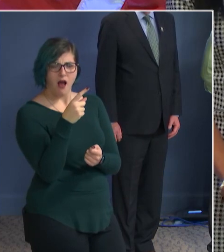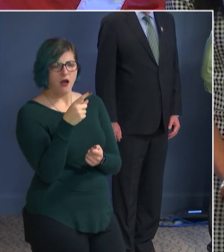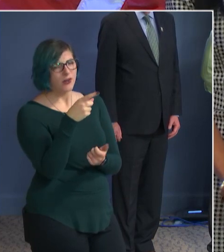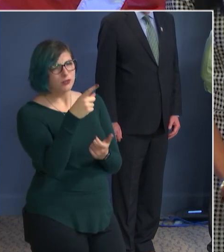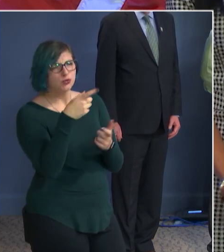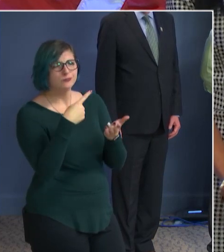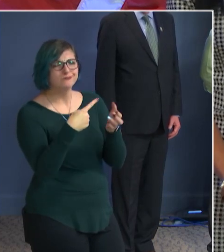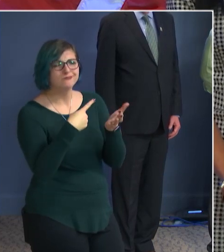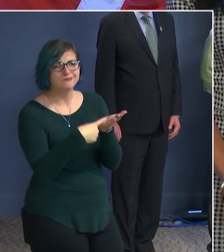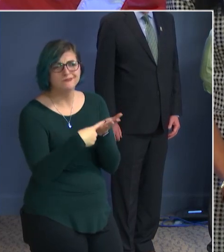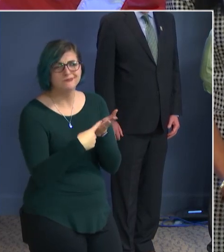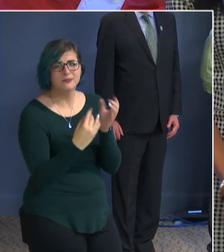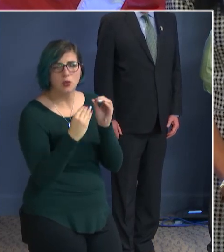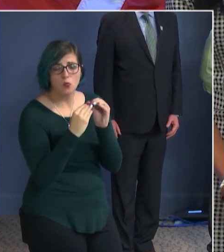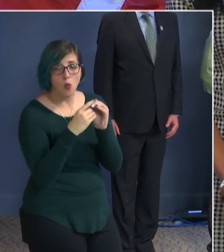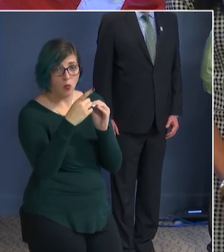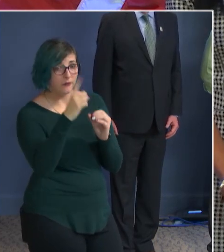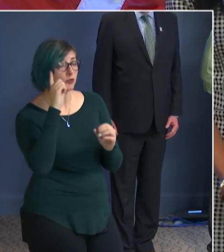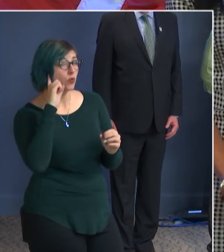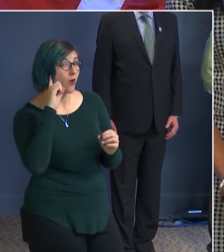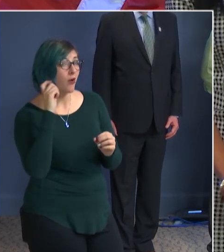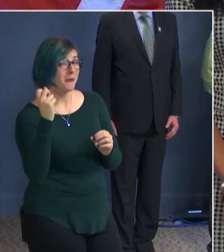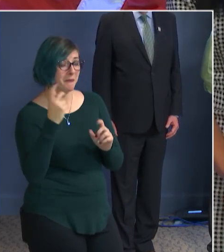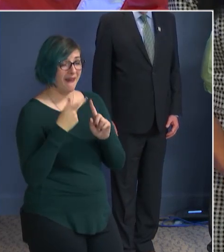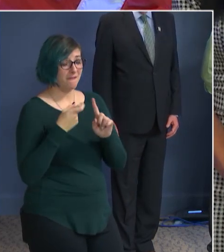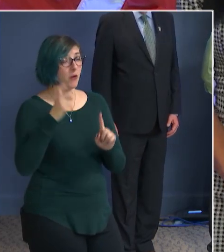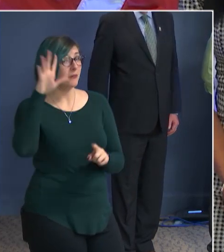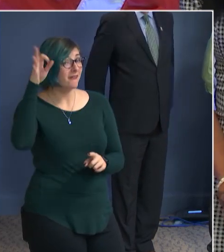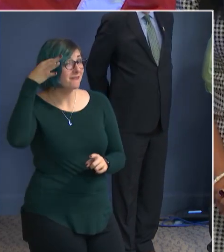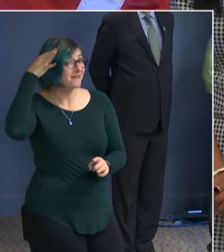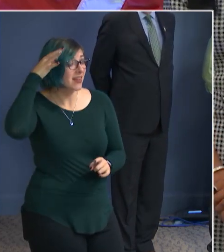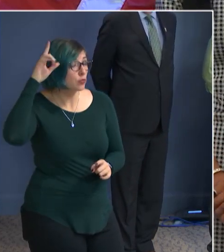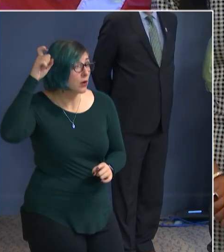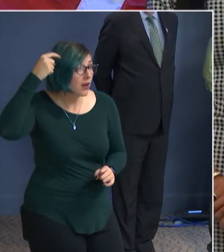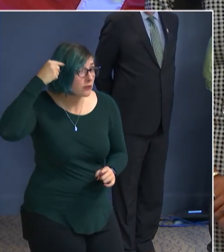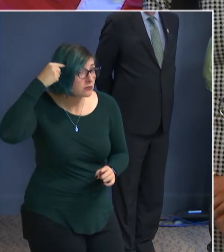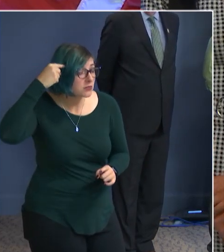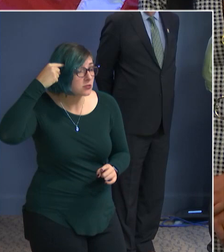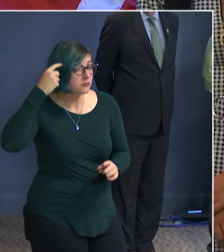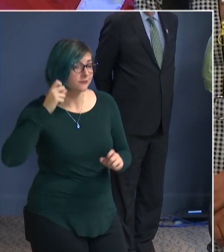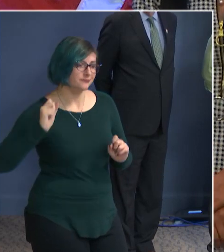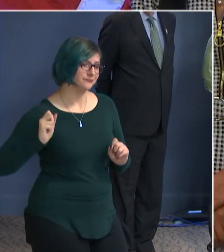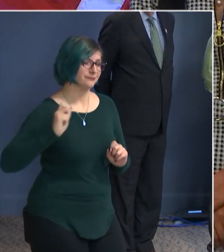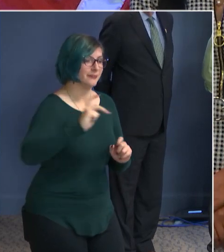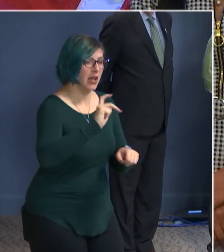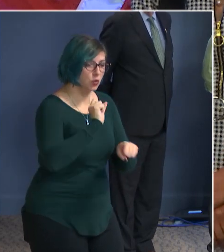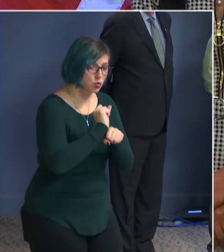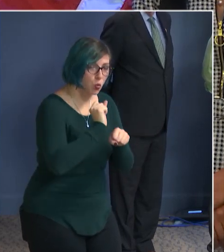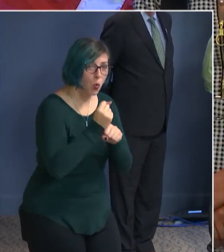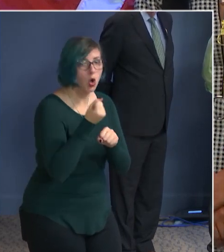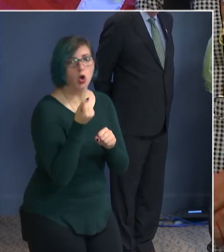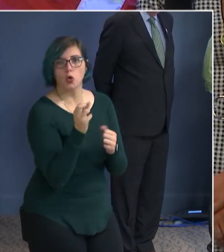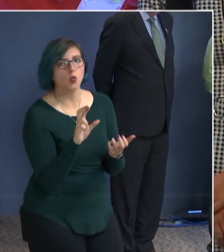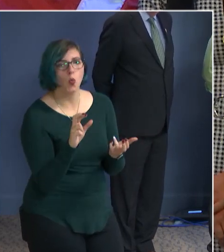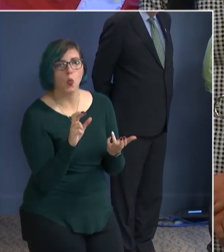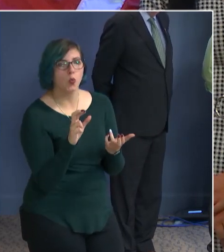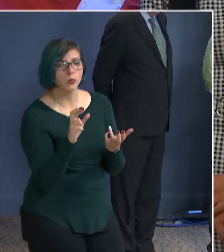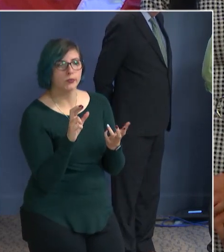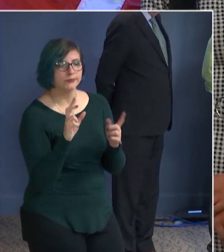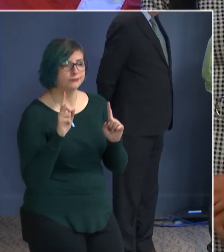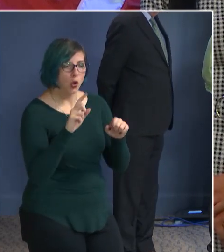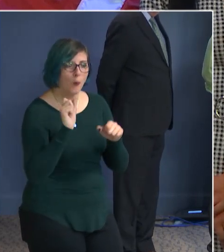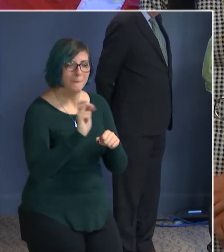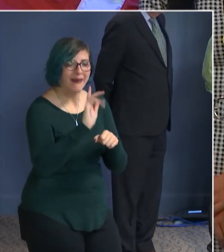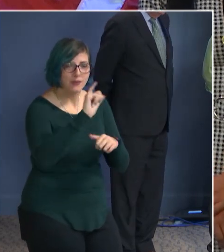Have you heard back from the feds about a demand to either return to work or get people back in those buildings or